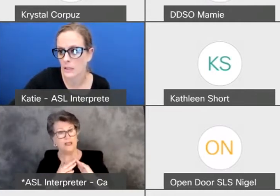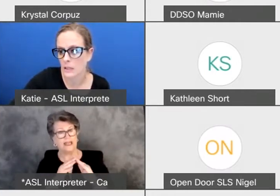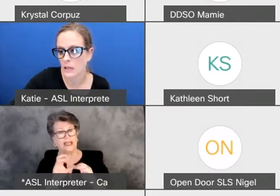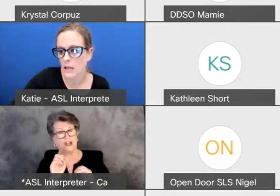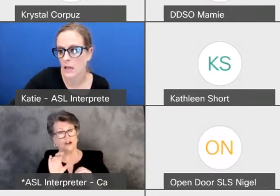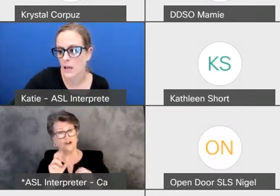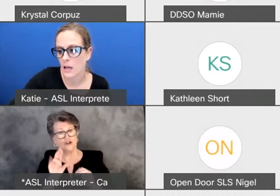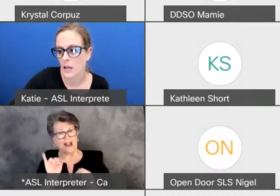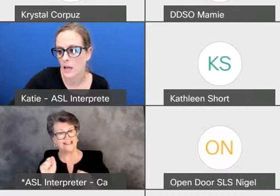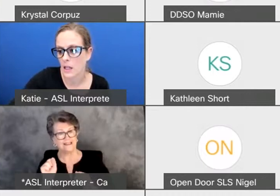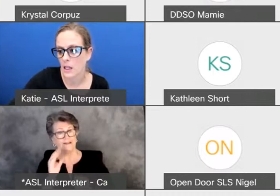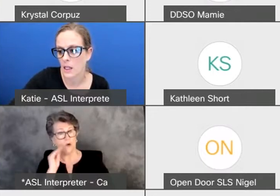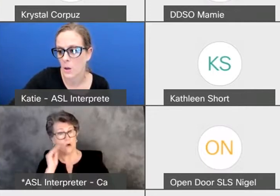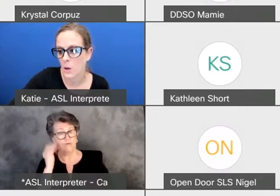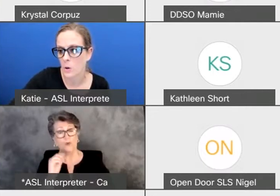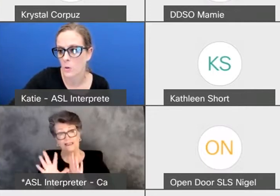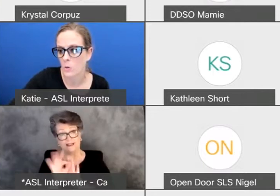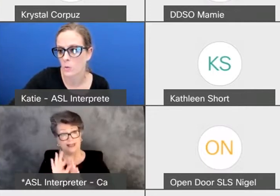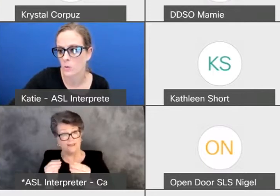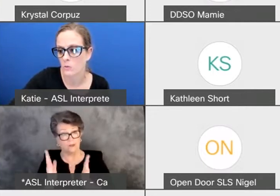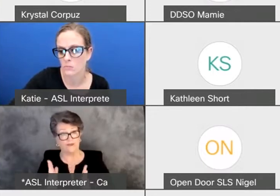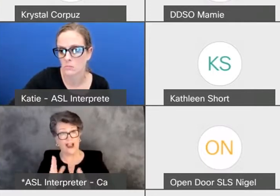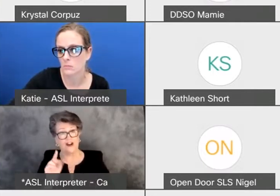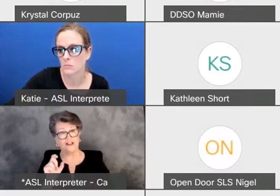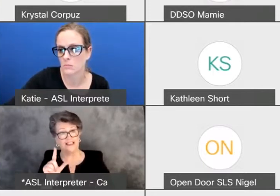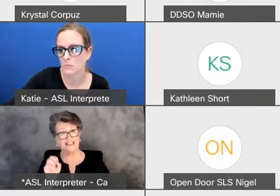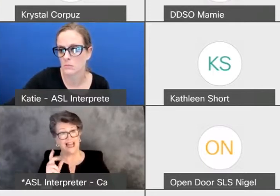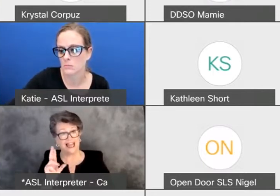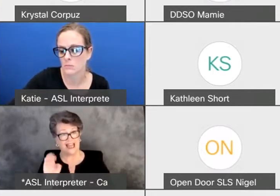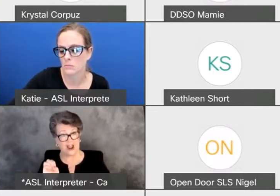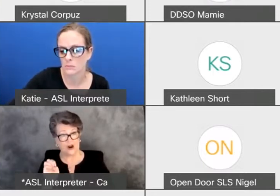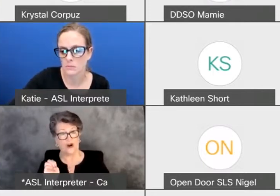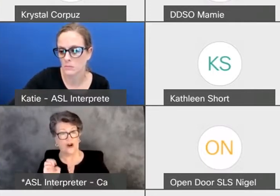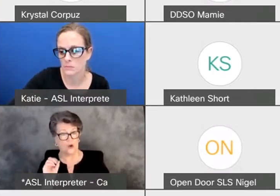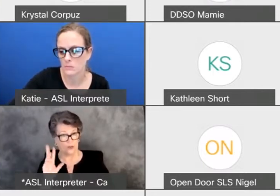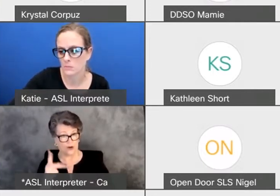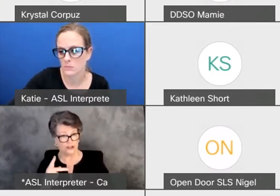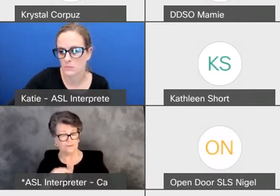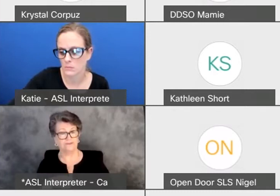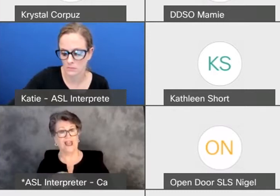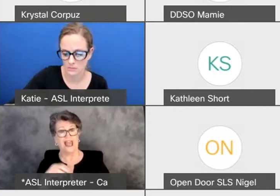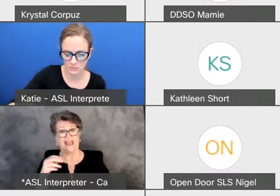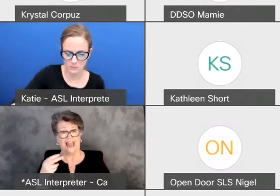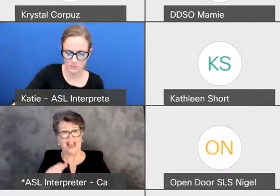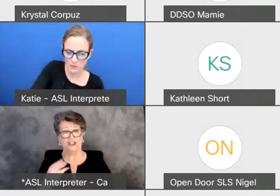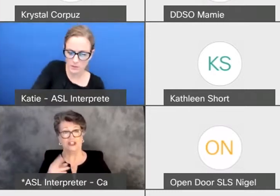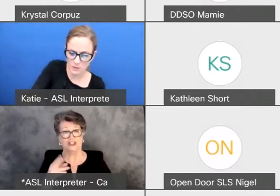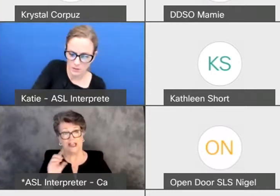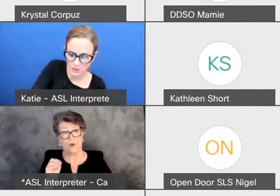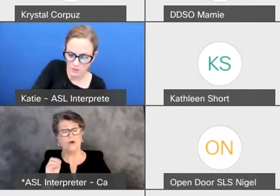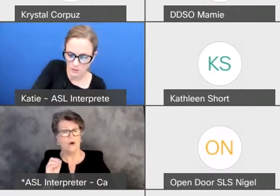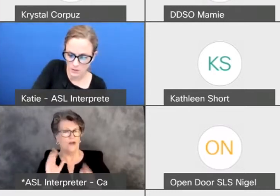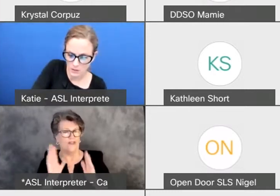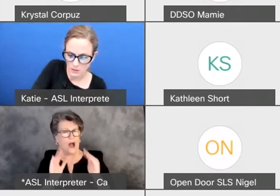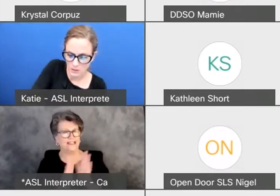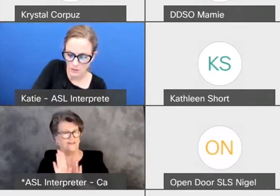we have selected as the provider Telecare Corporation, and the HDO, or the Housing Development